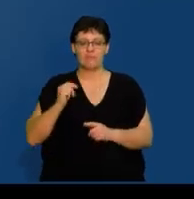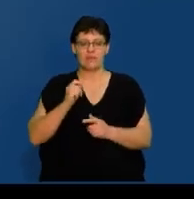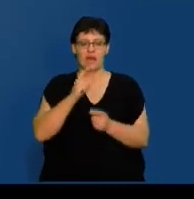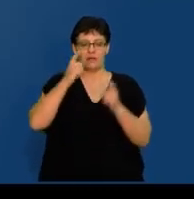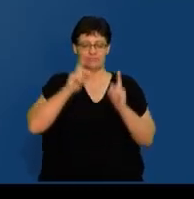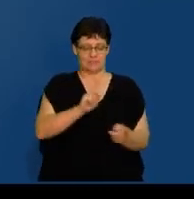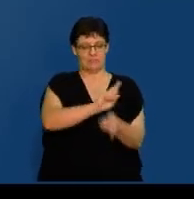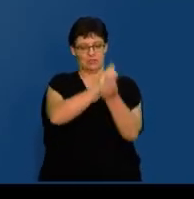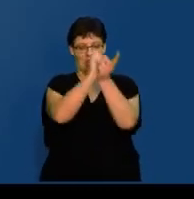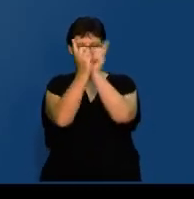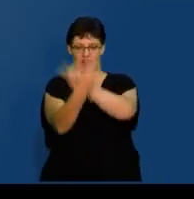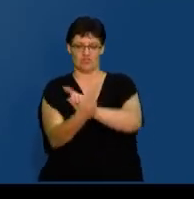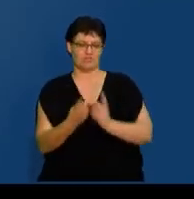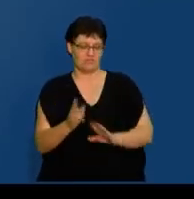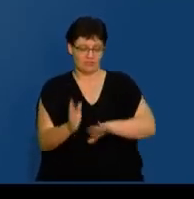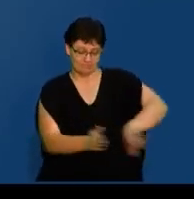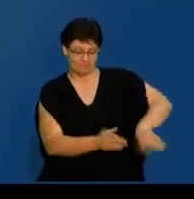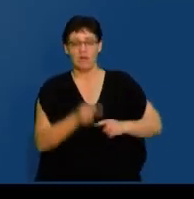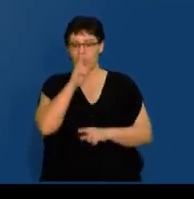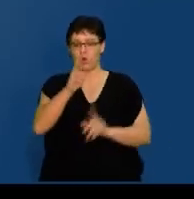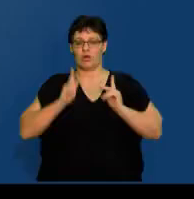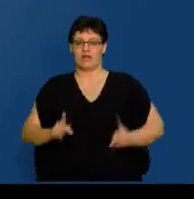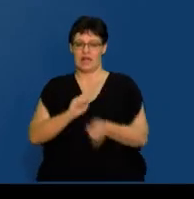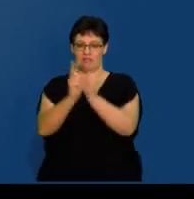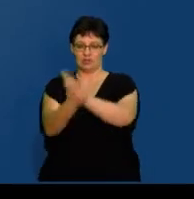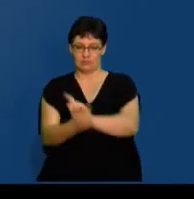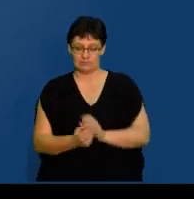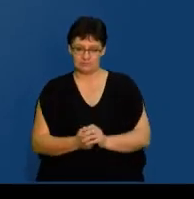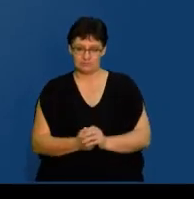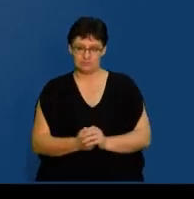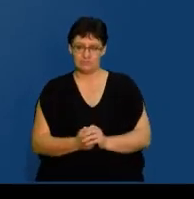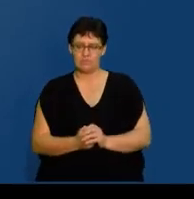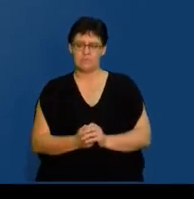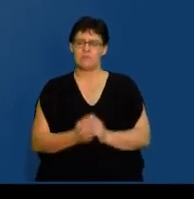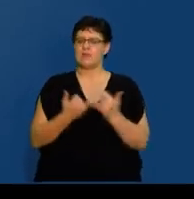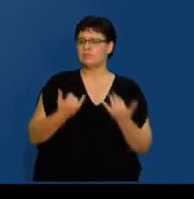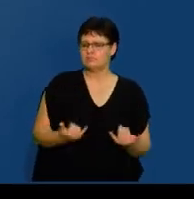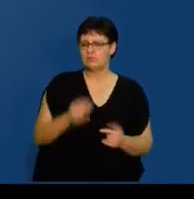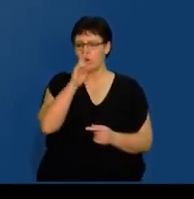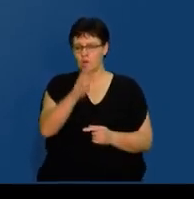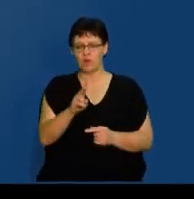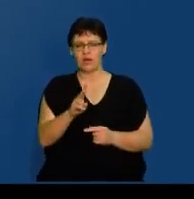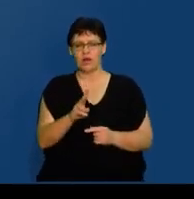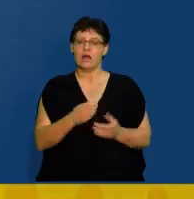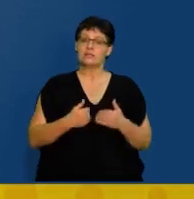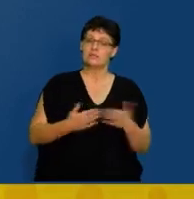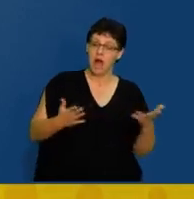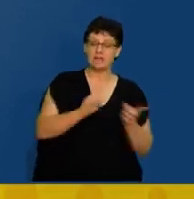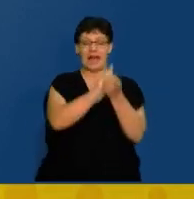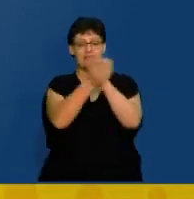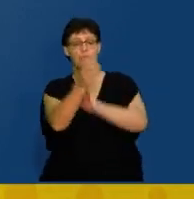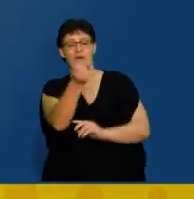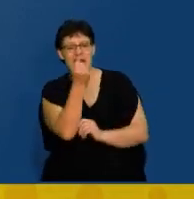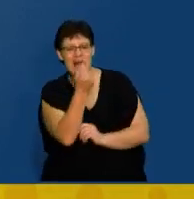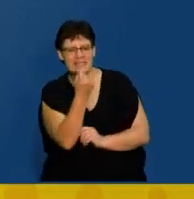let's look at that. So At the start of evolution, it's important for us to be able to